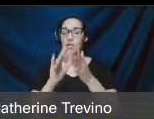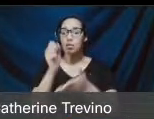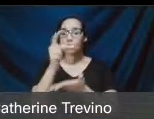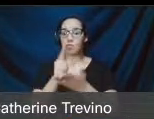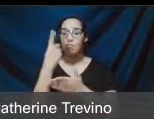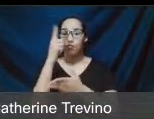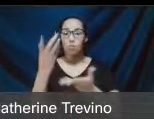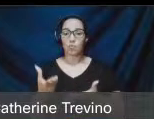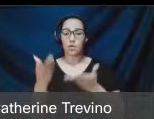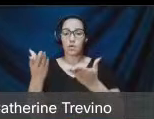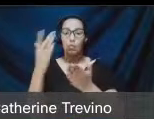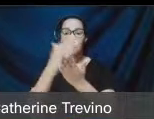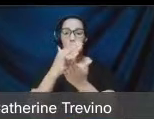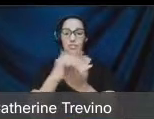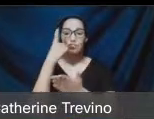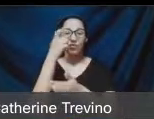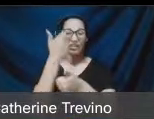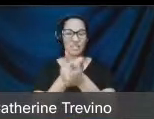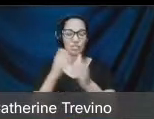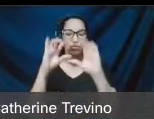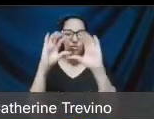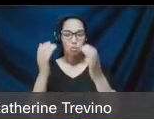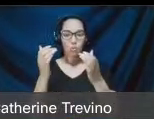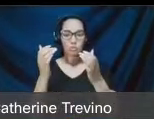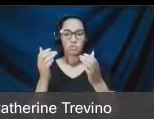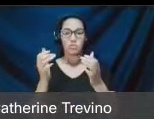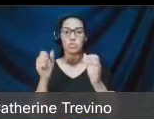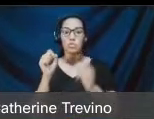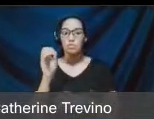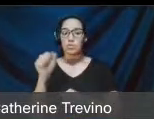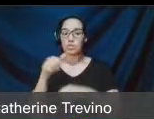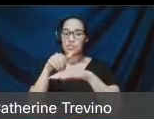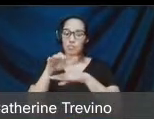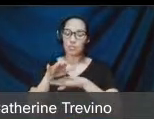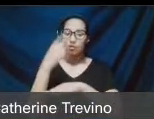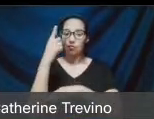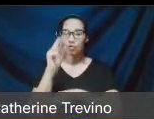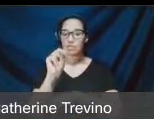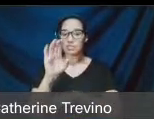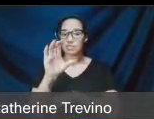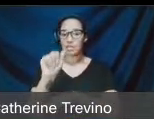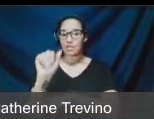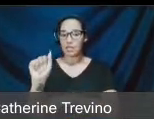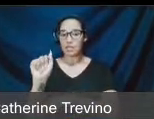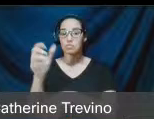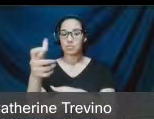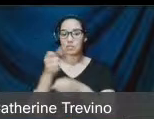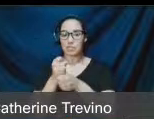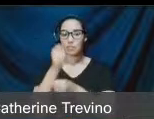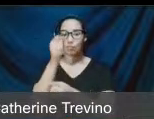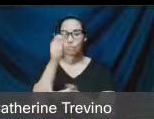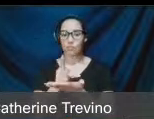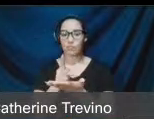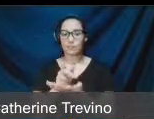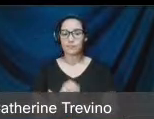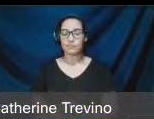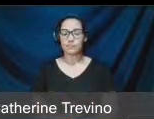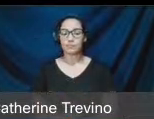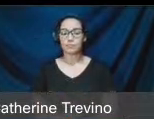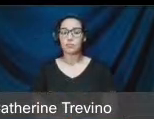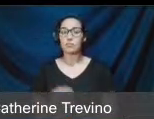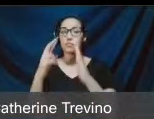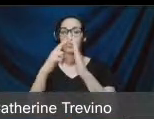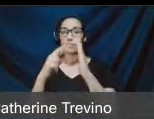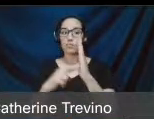that we must vet for each course in order to submit to NCAA in order to obtain this approval. Registration